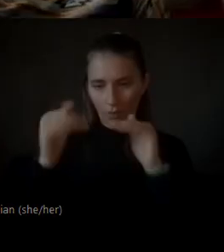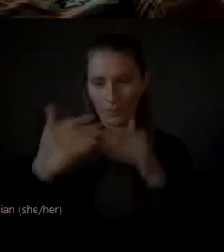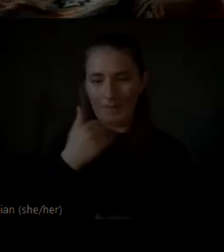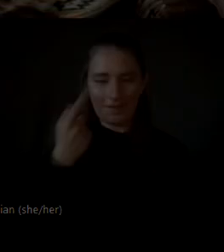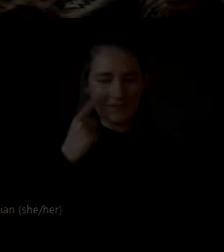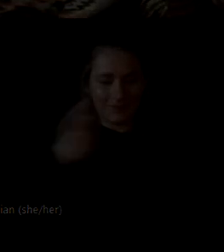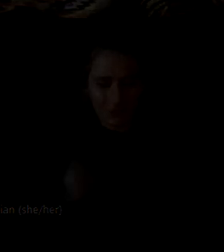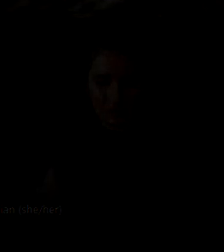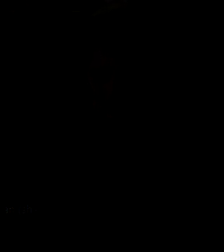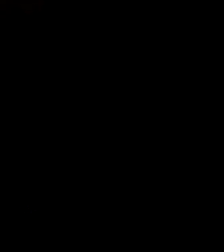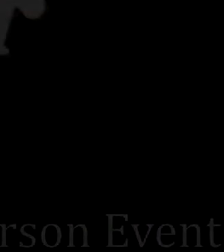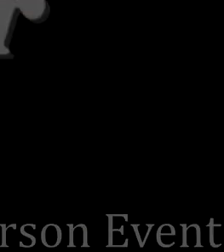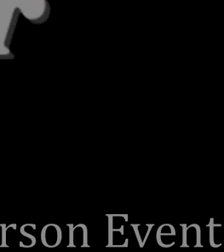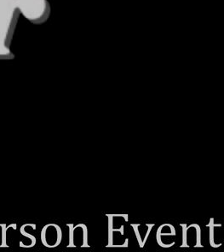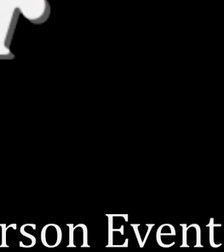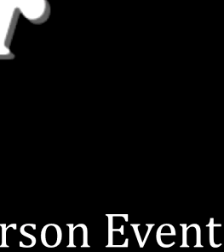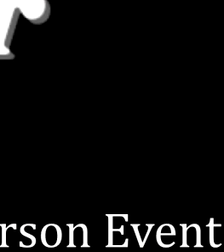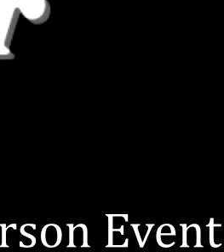Thank you, everybody.